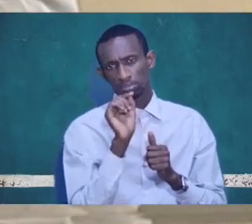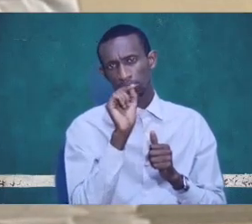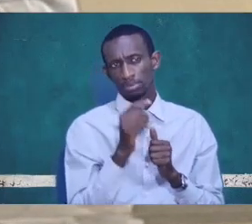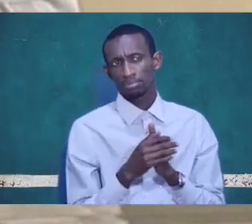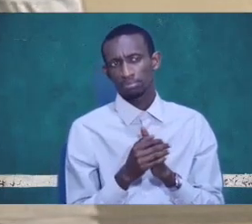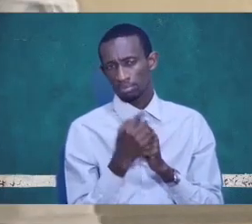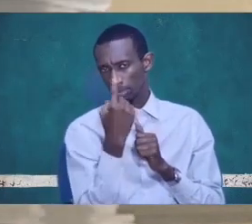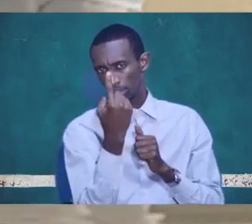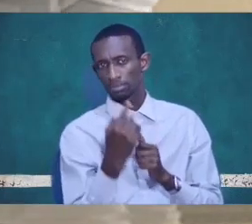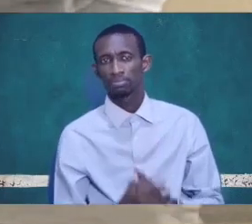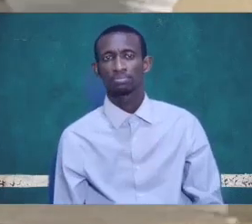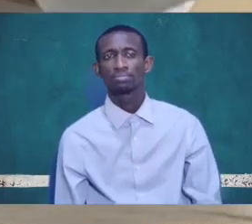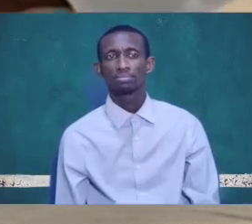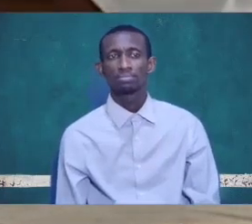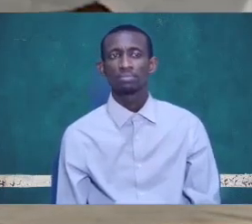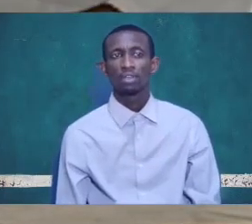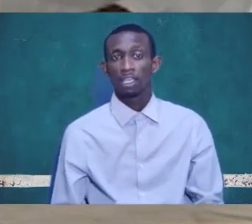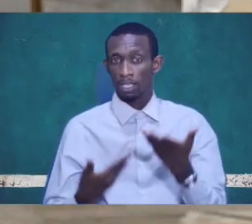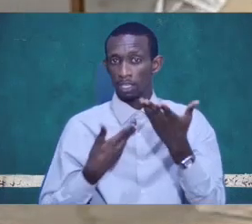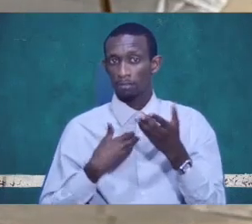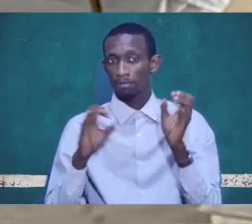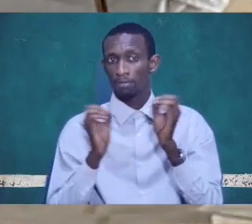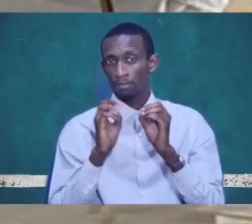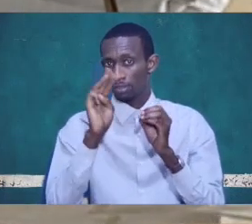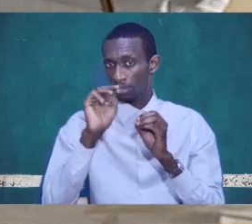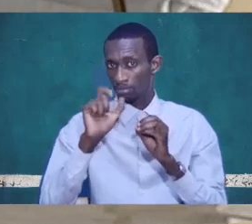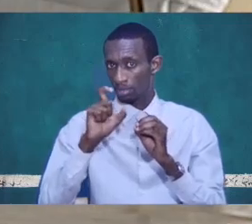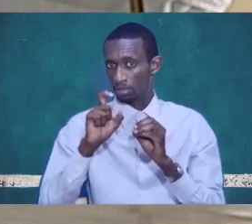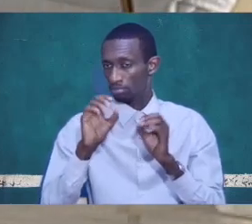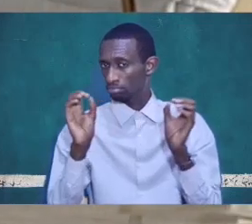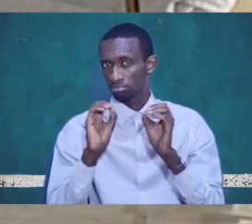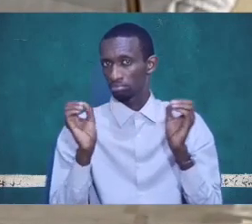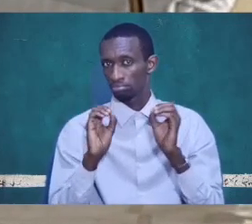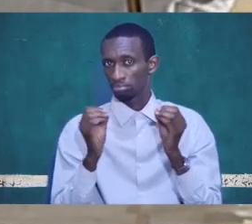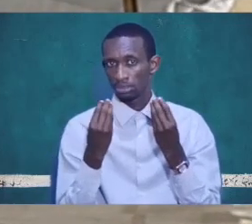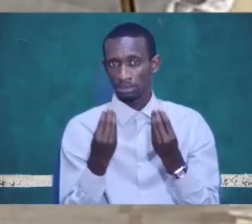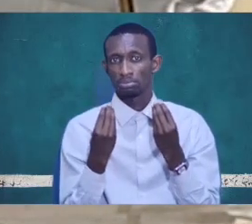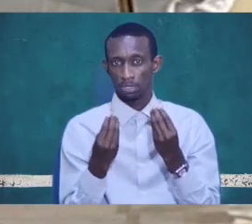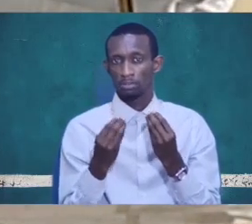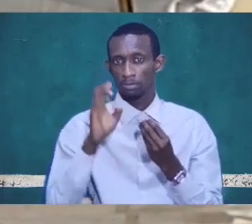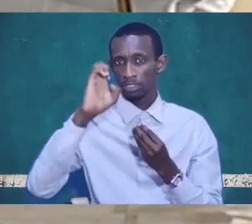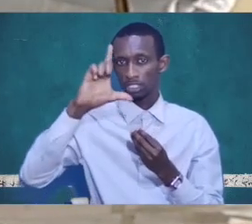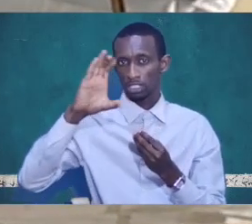last, which will not have the maximum because we don't have those electrons.